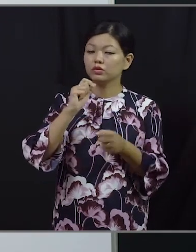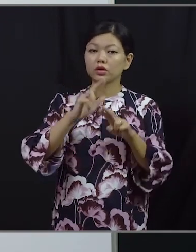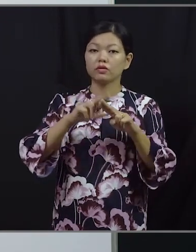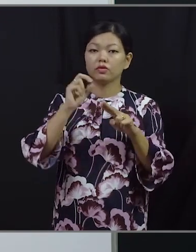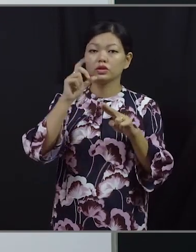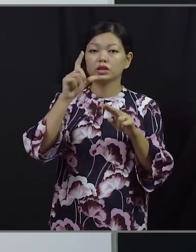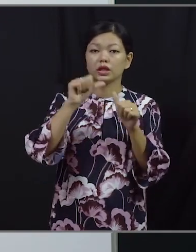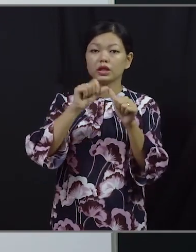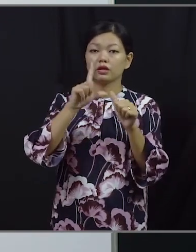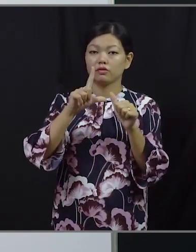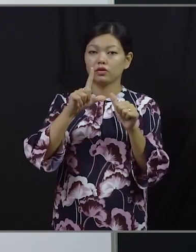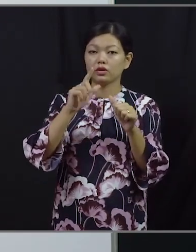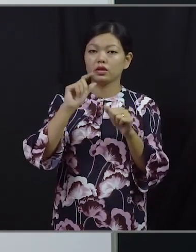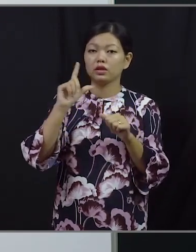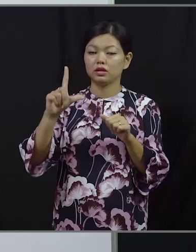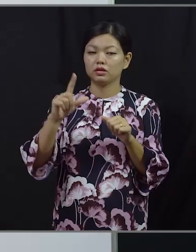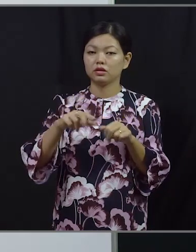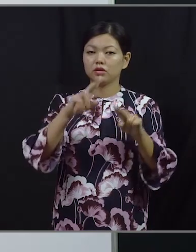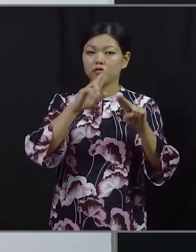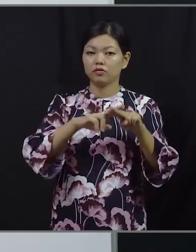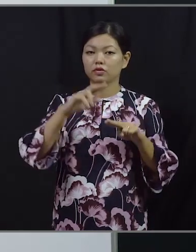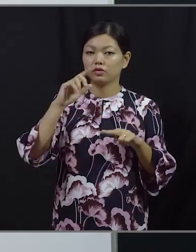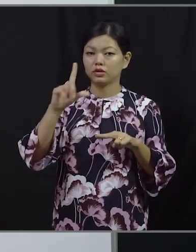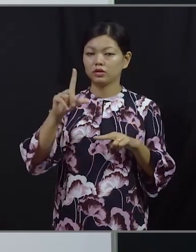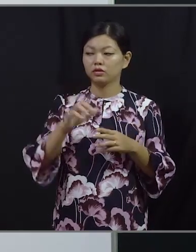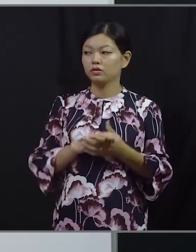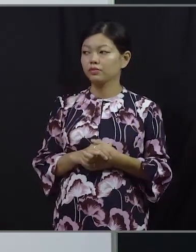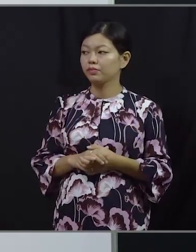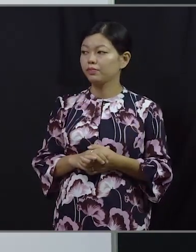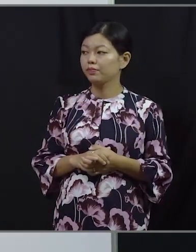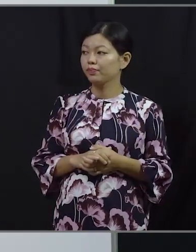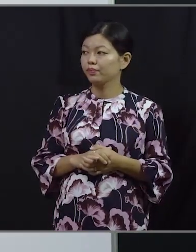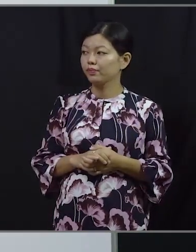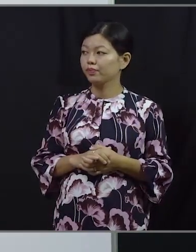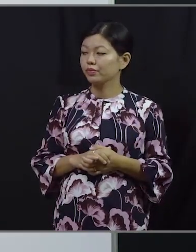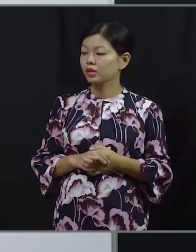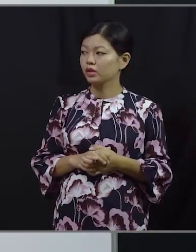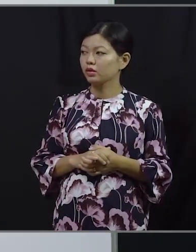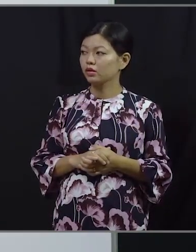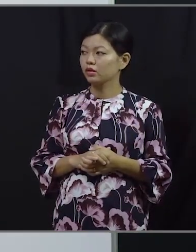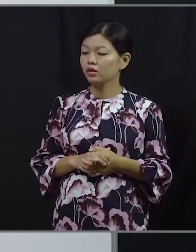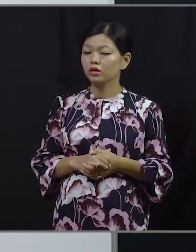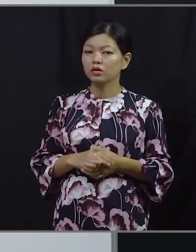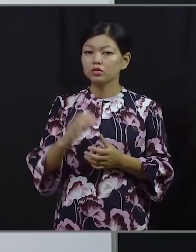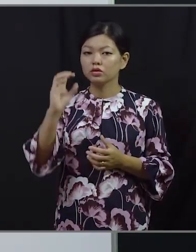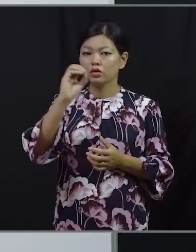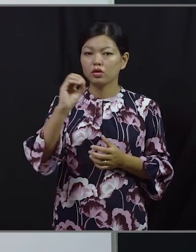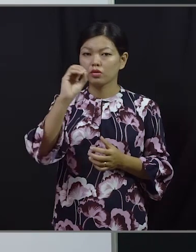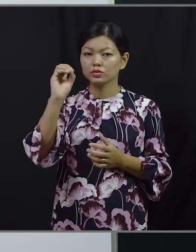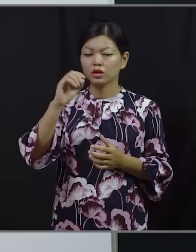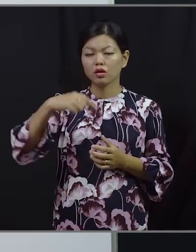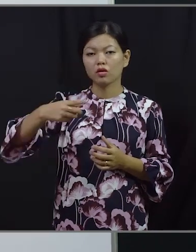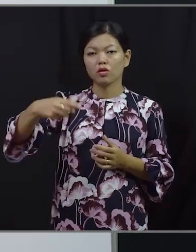Okay, this is simple microscope. Okay, so in that case, okay, now you see, okay, so students, already I told you, right, object is placed in